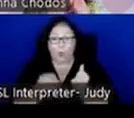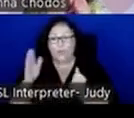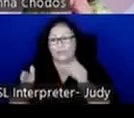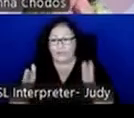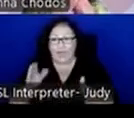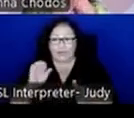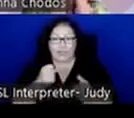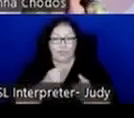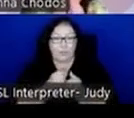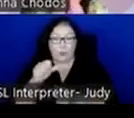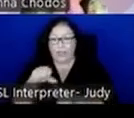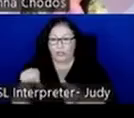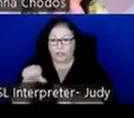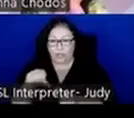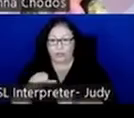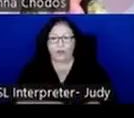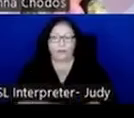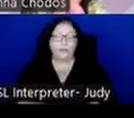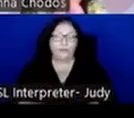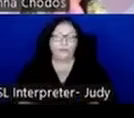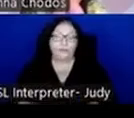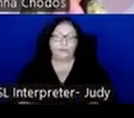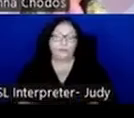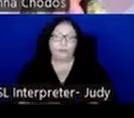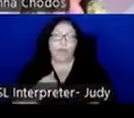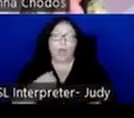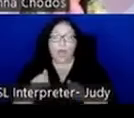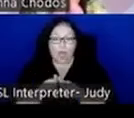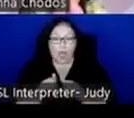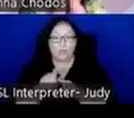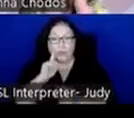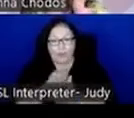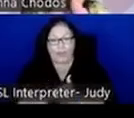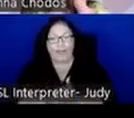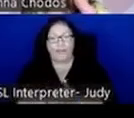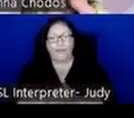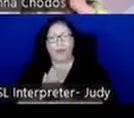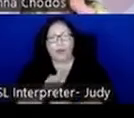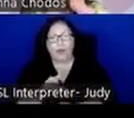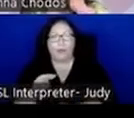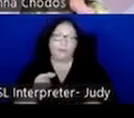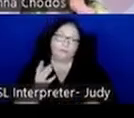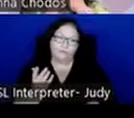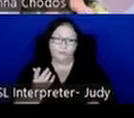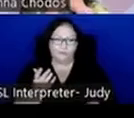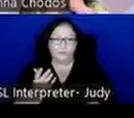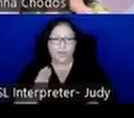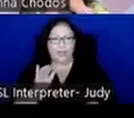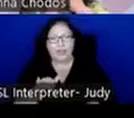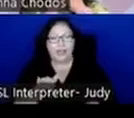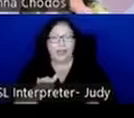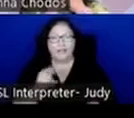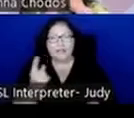I also believe, and this is something that I'm very interested. I really believe that